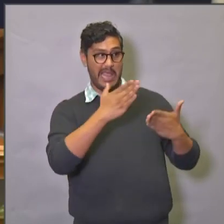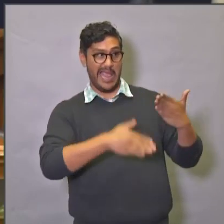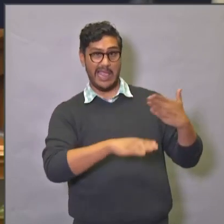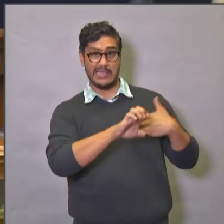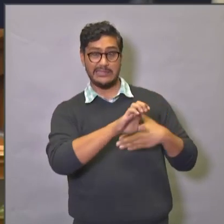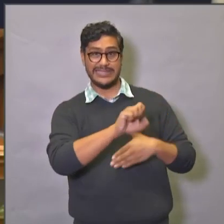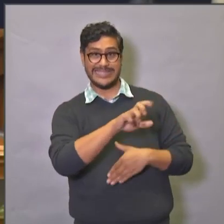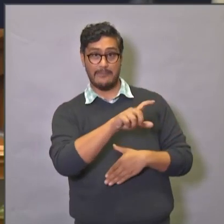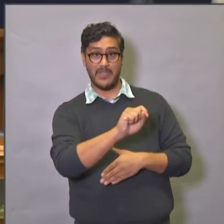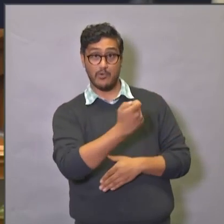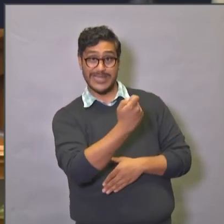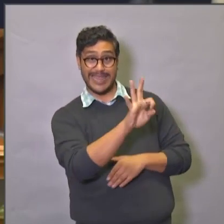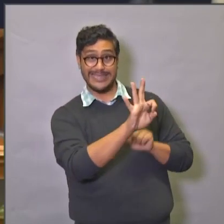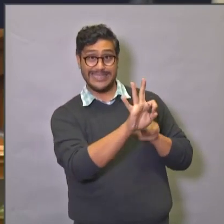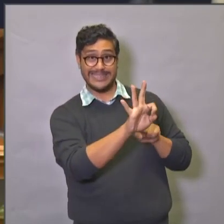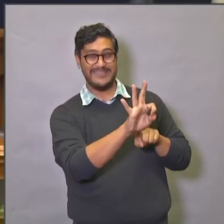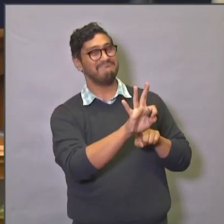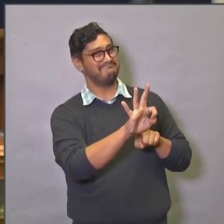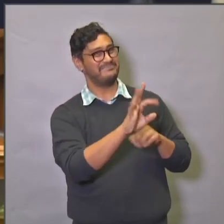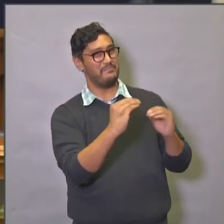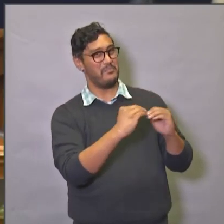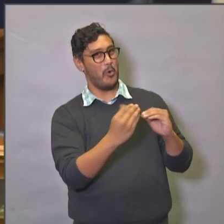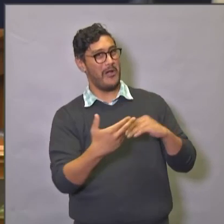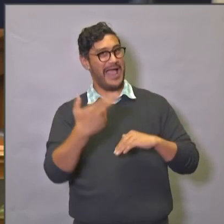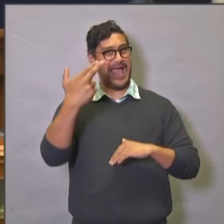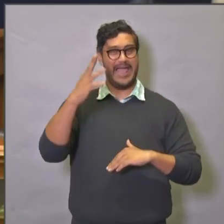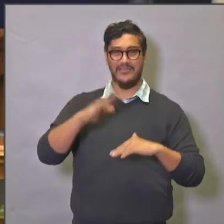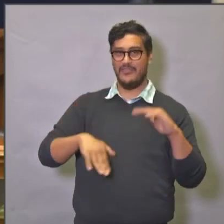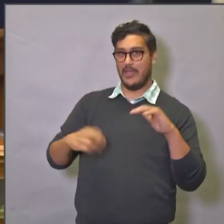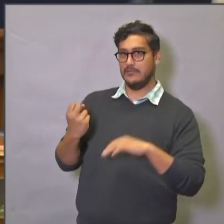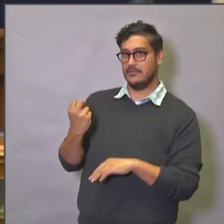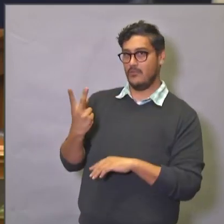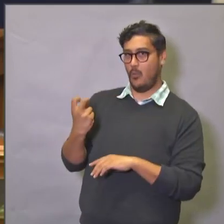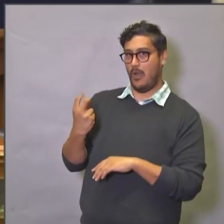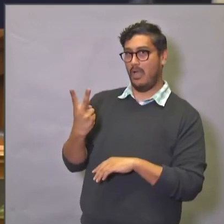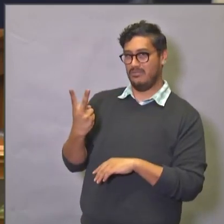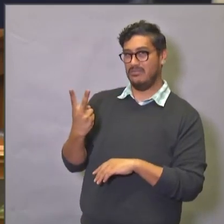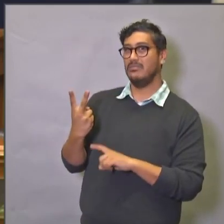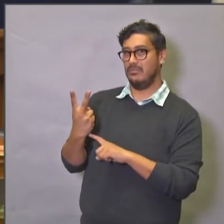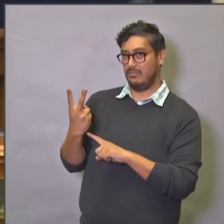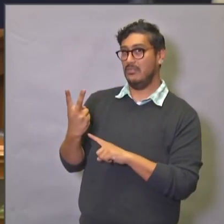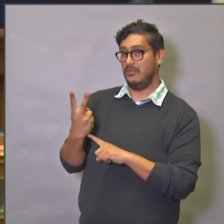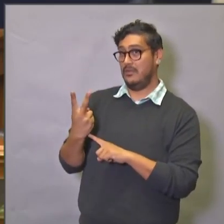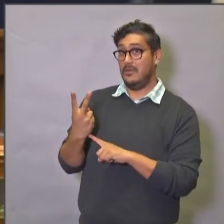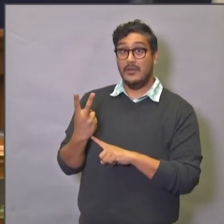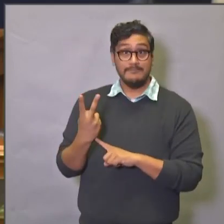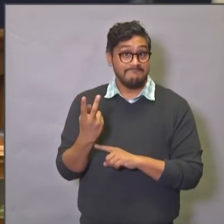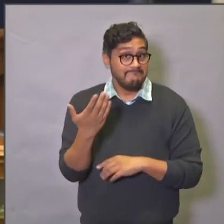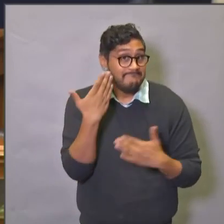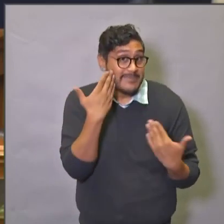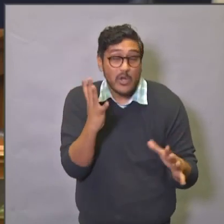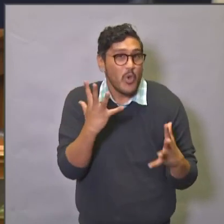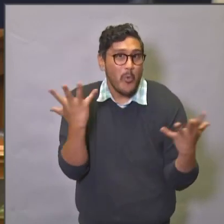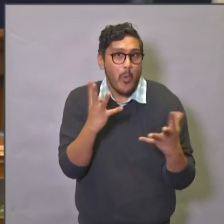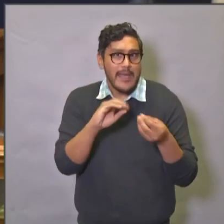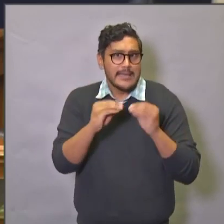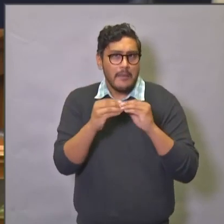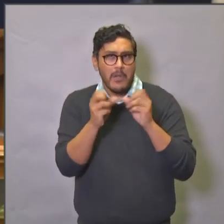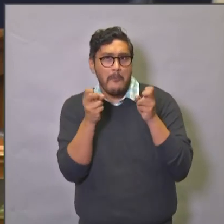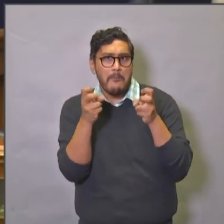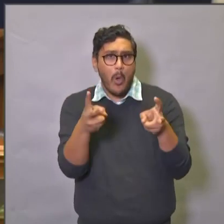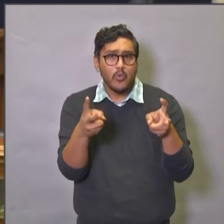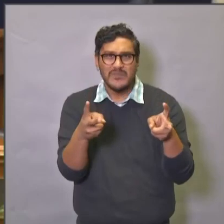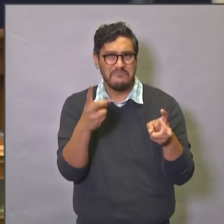were higher than they were for the week ending the 12th. While we don't know yet exactly what will get posted because the adjustment